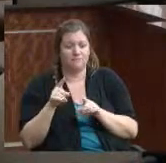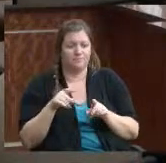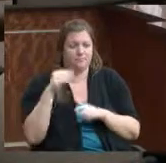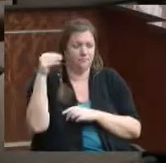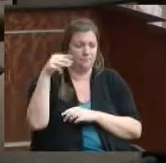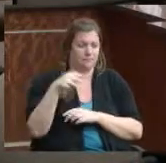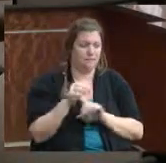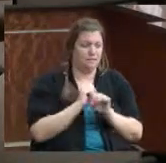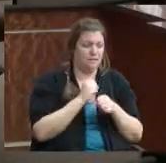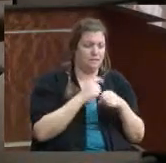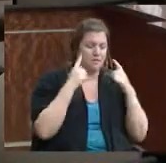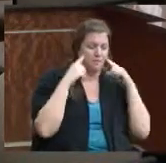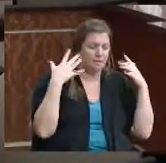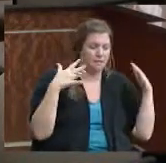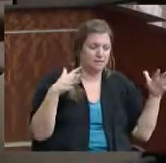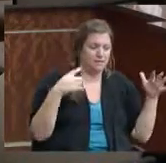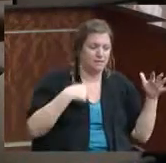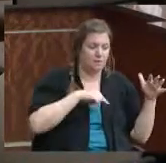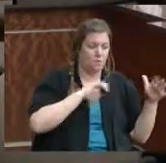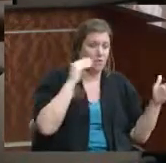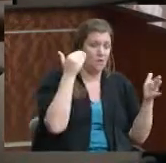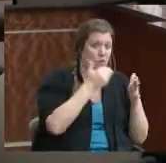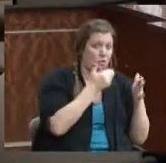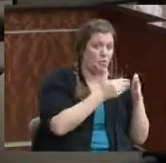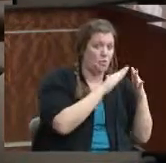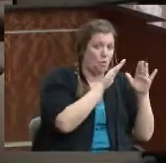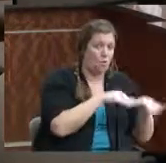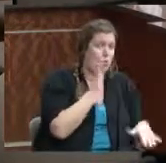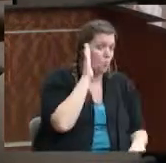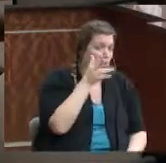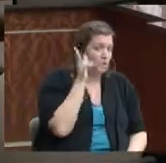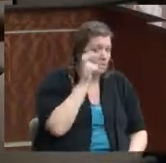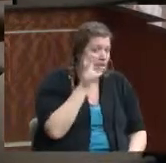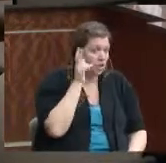array emit any sound that we, being the closest home, will hear?